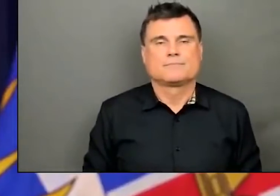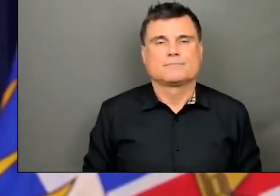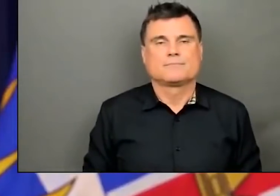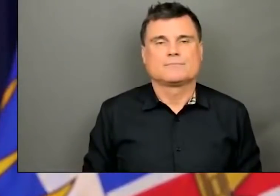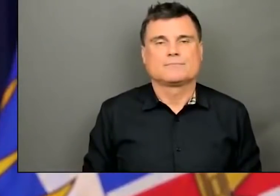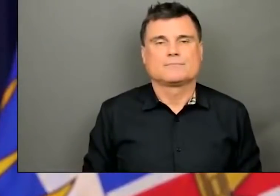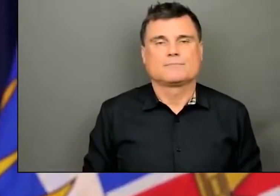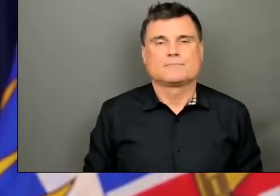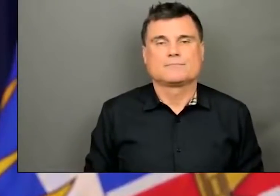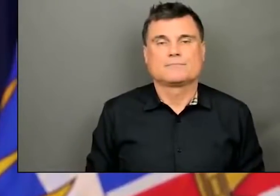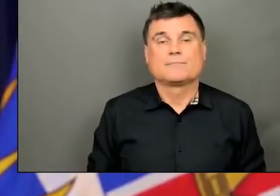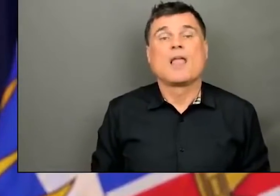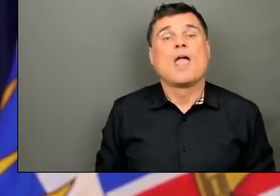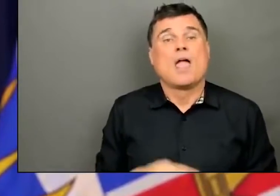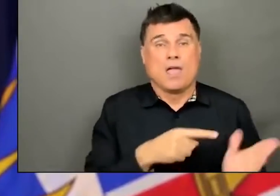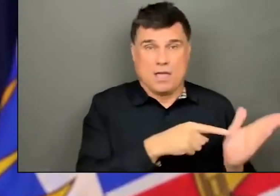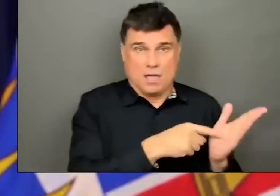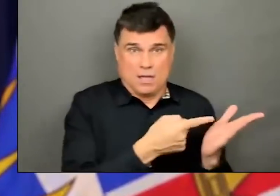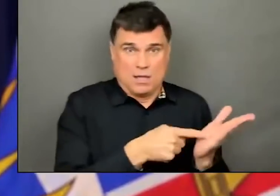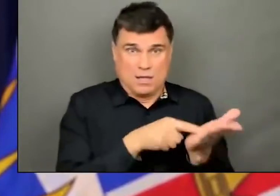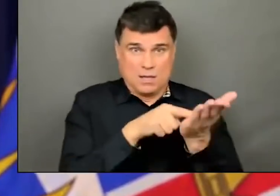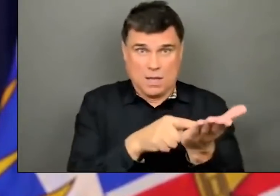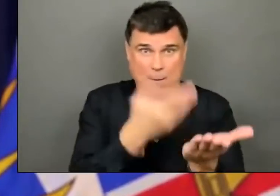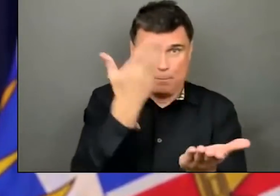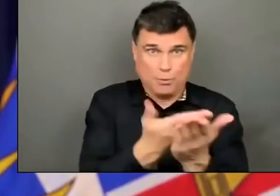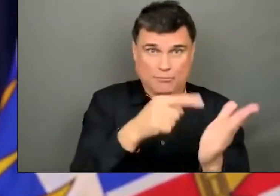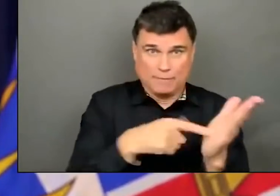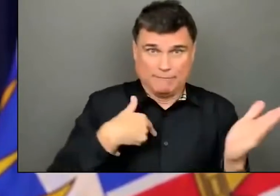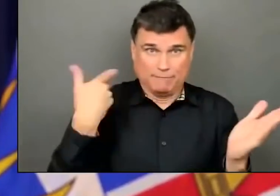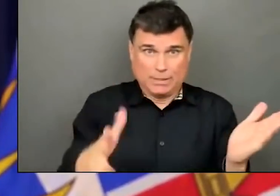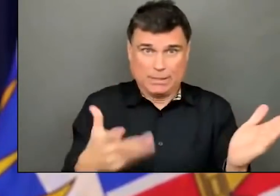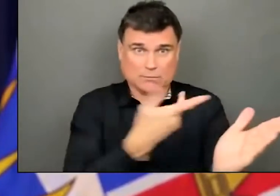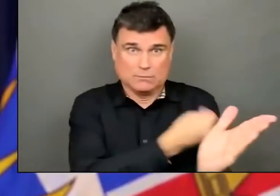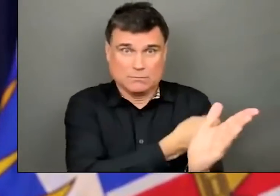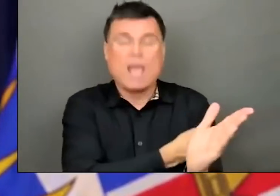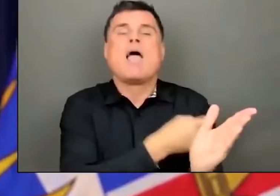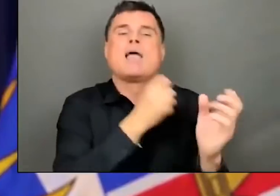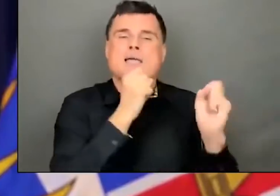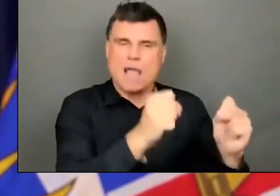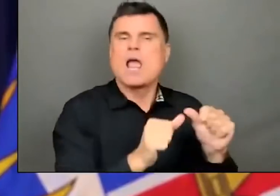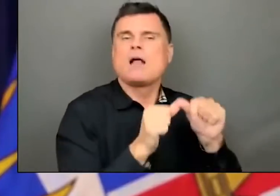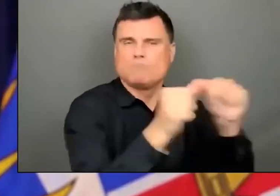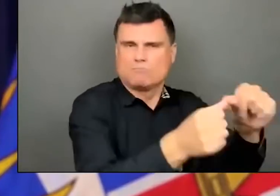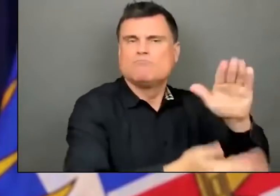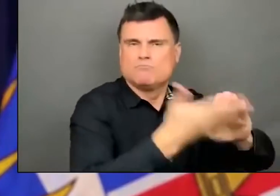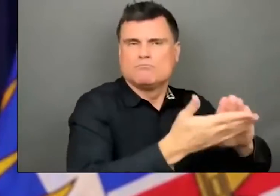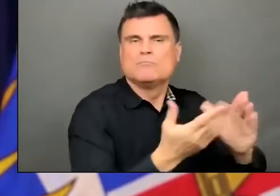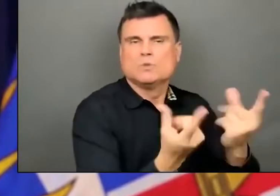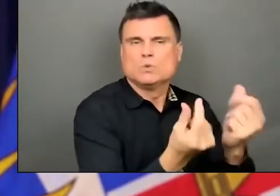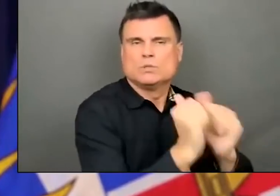means we can keep these important youth programs safely going and keep our children safe.